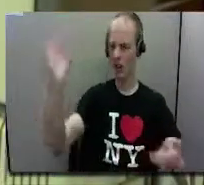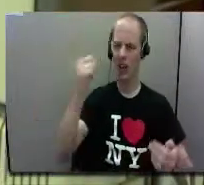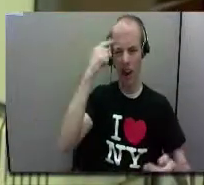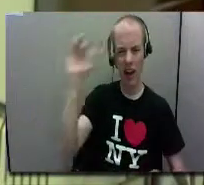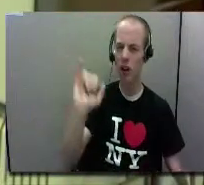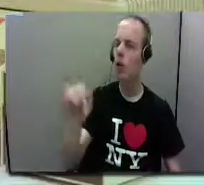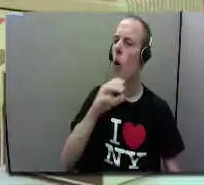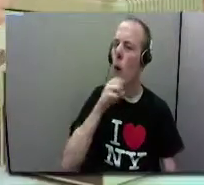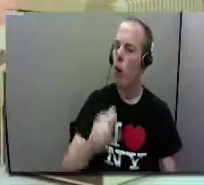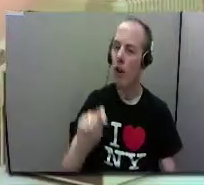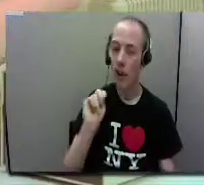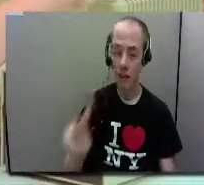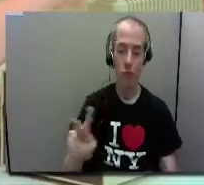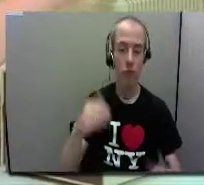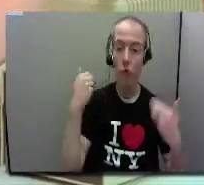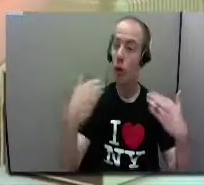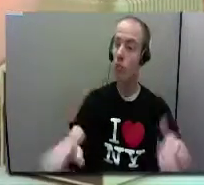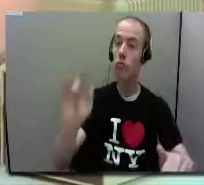on.